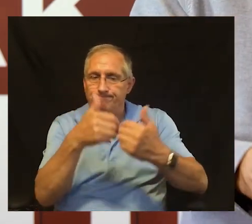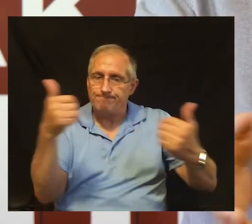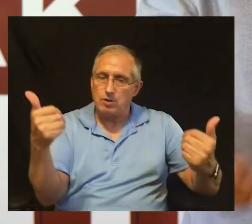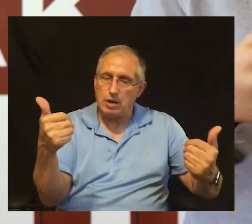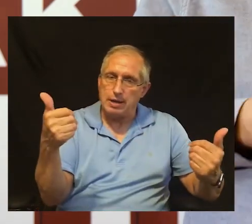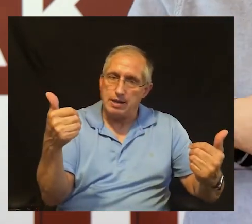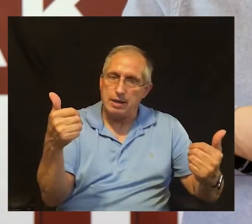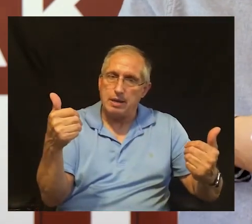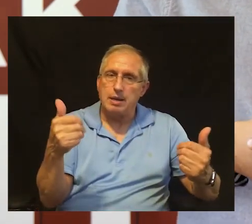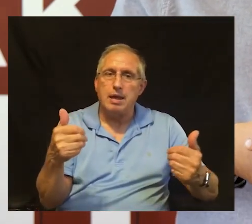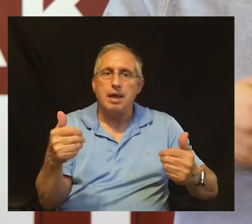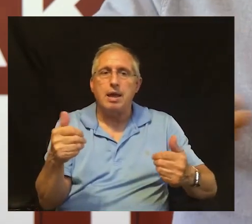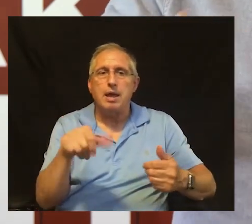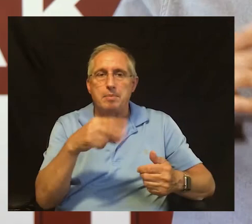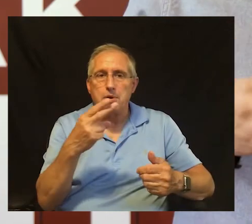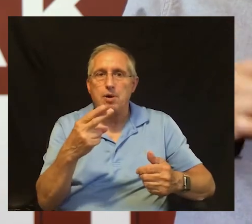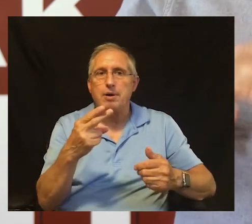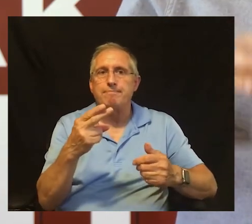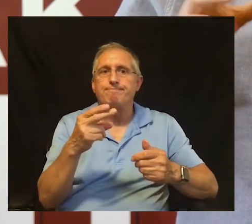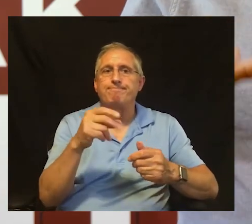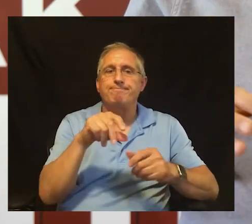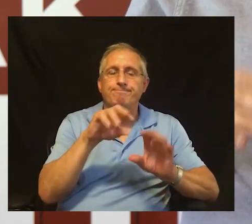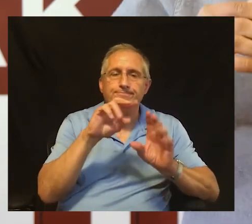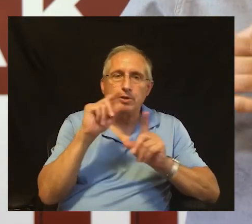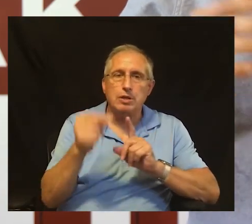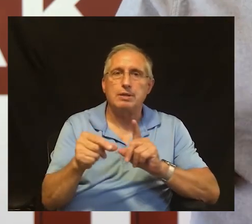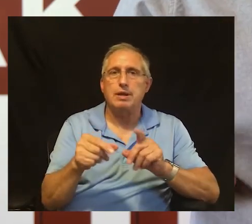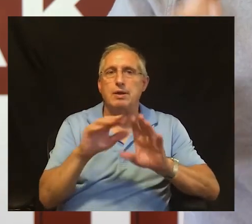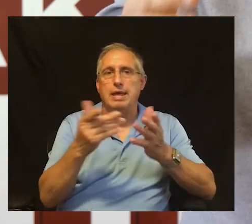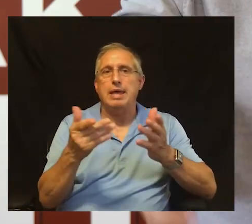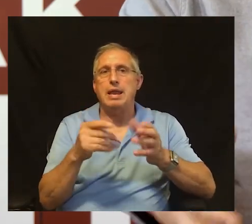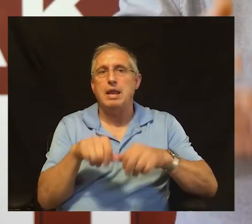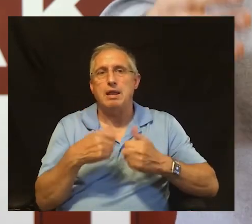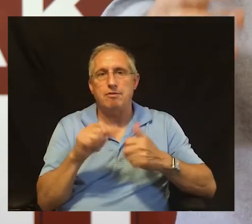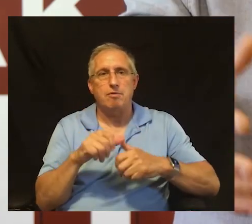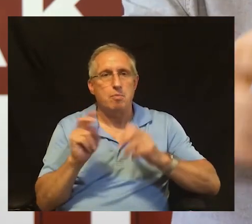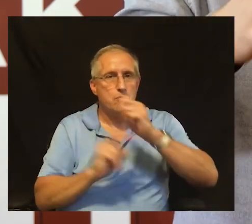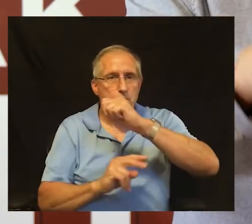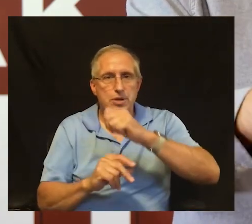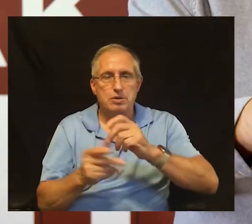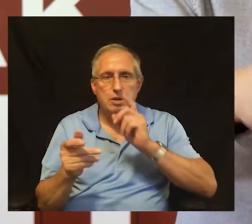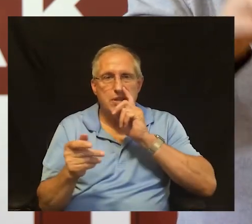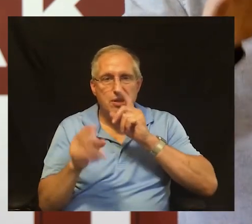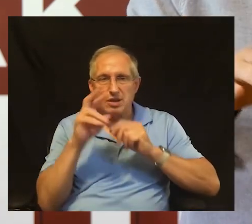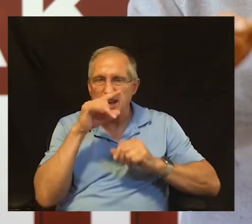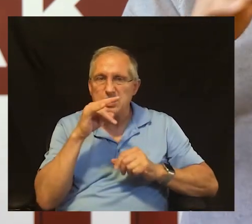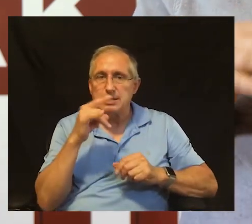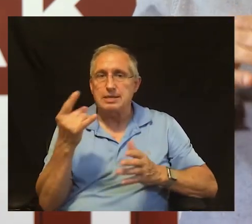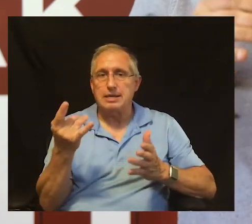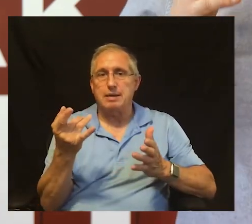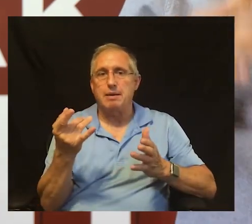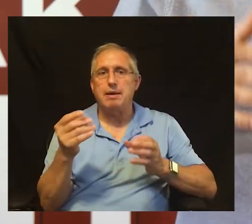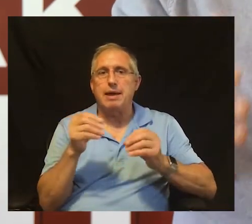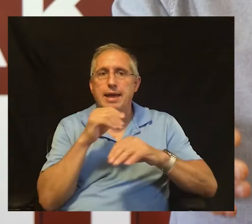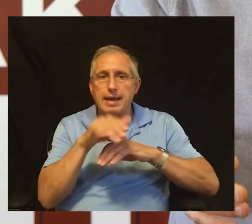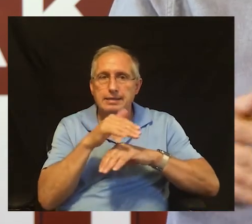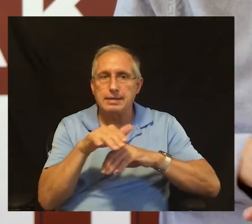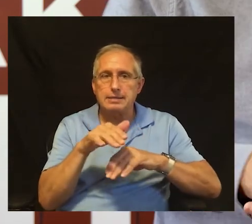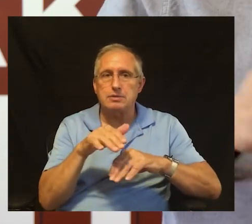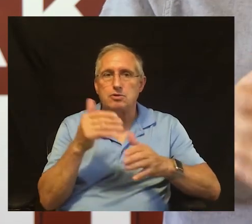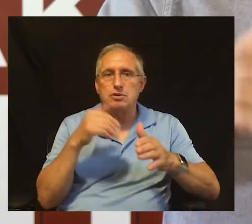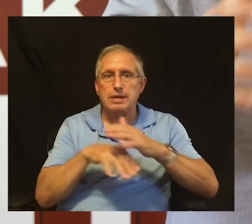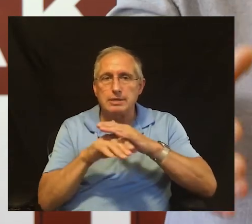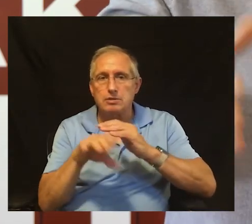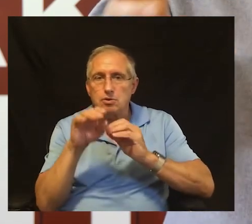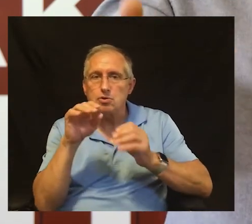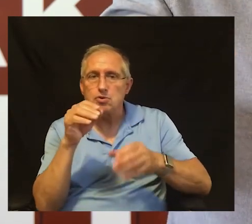right now. Opening access points at our Pure Heart Glendale campus and our downtown LifeBridge Glendale location for those kids to get internet access to be